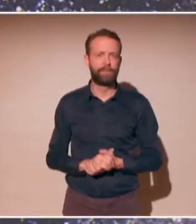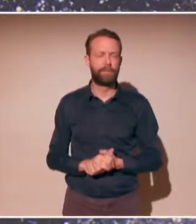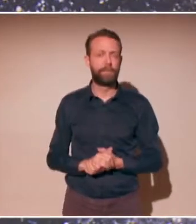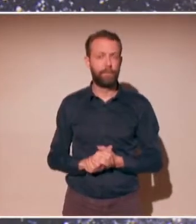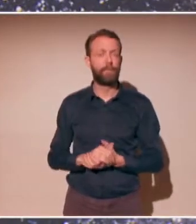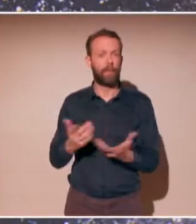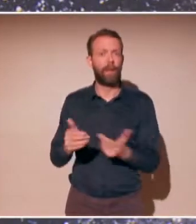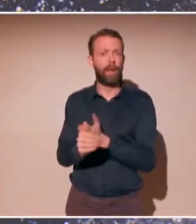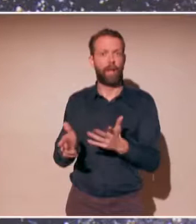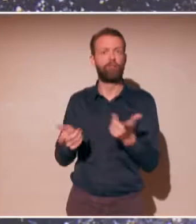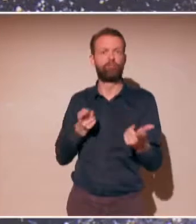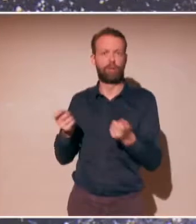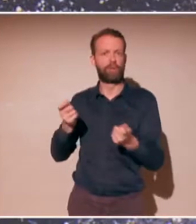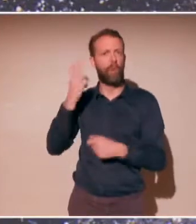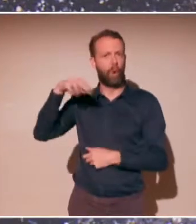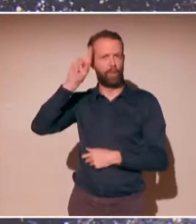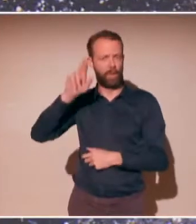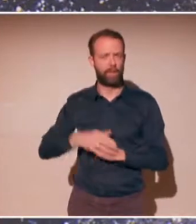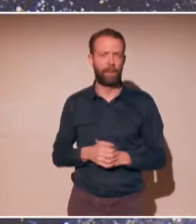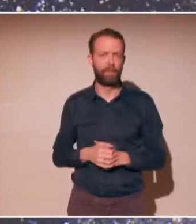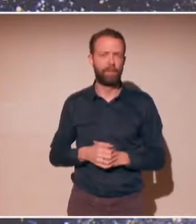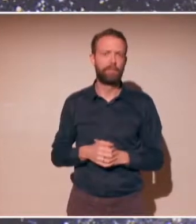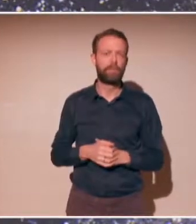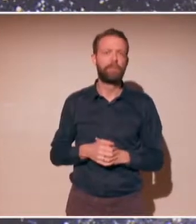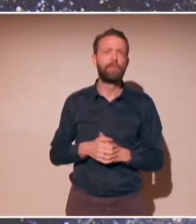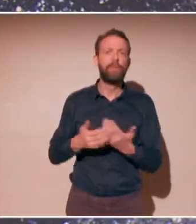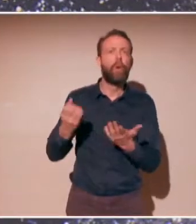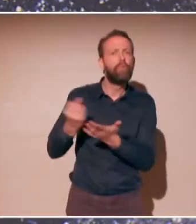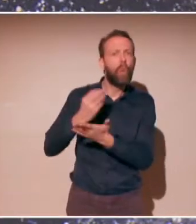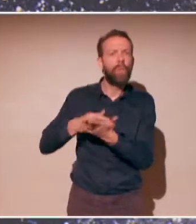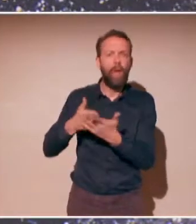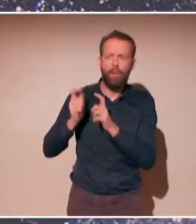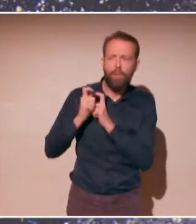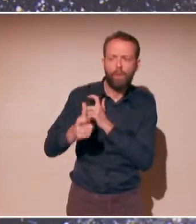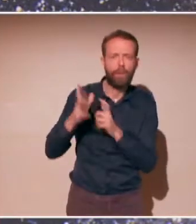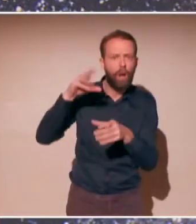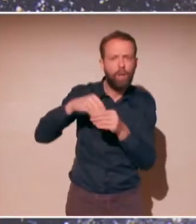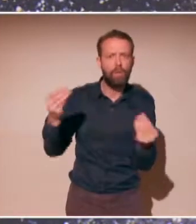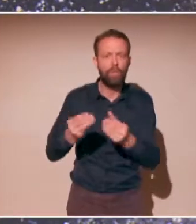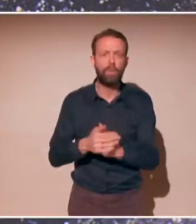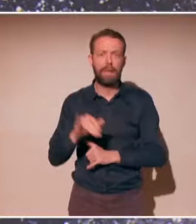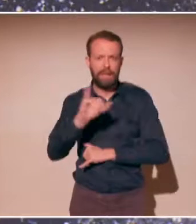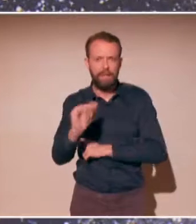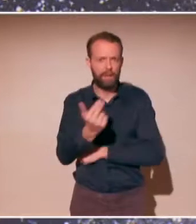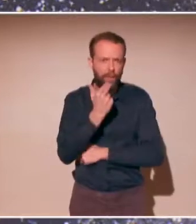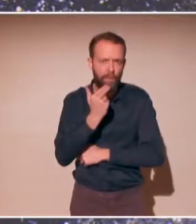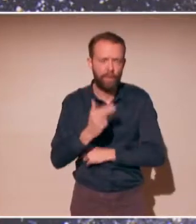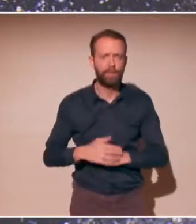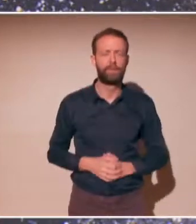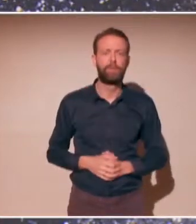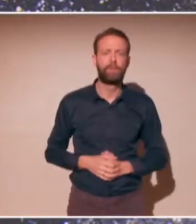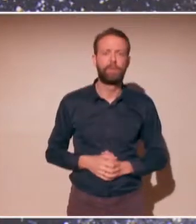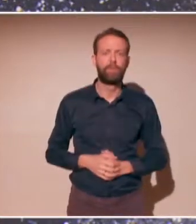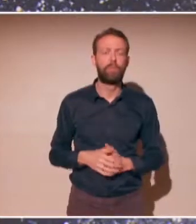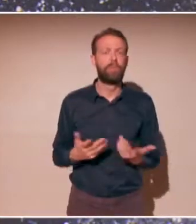have data, we also have to make sure there's European sovereignty. we've got to decide where the data is going to be processed.